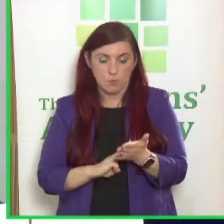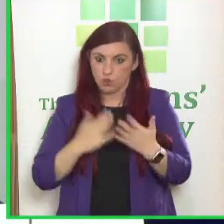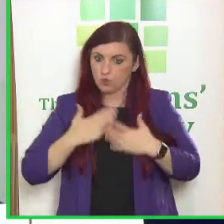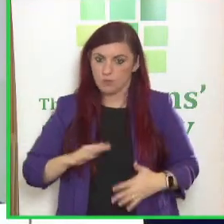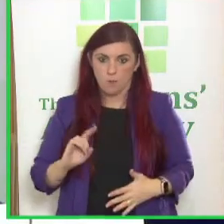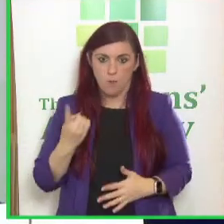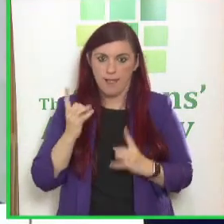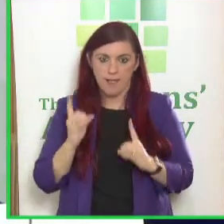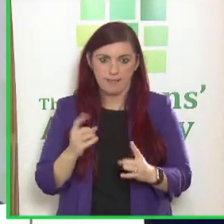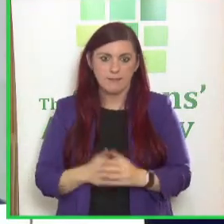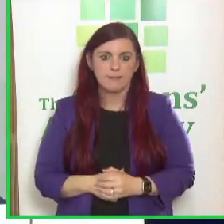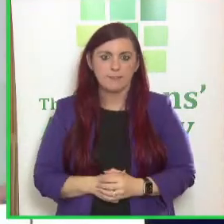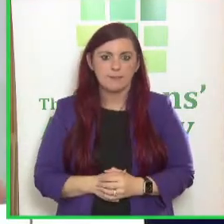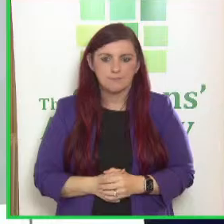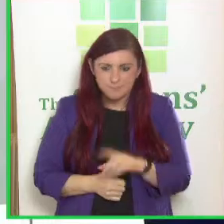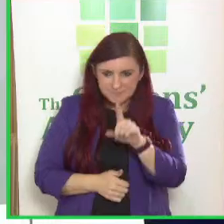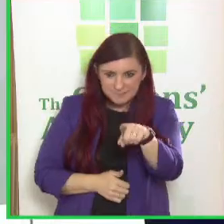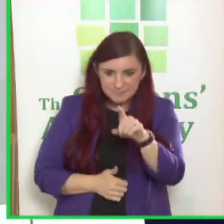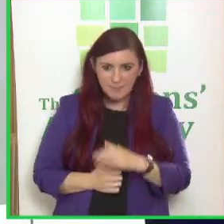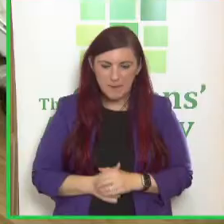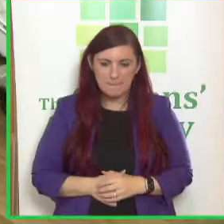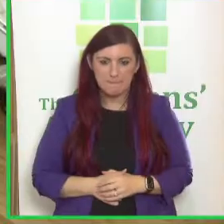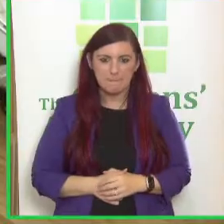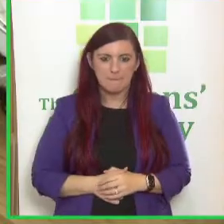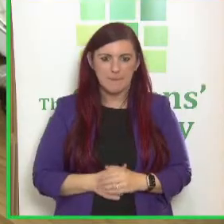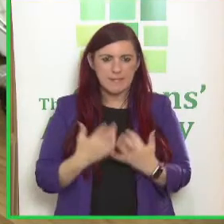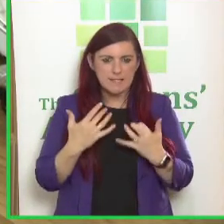out. Sorry, one of my Assembly colleagues is there.